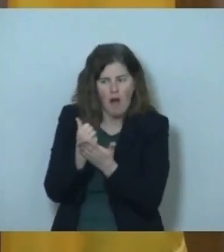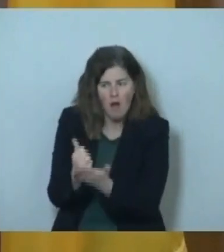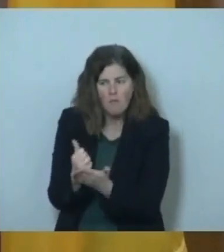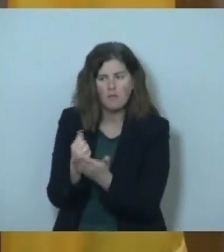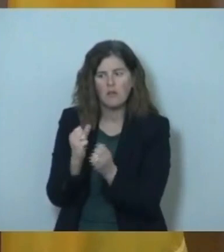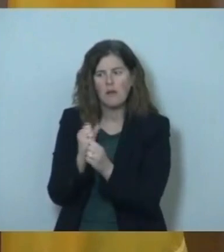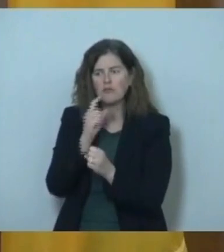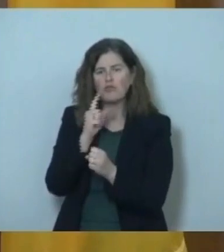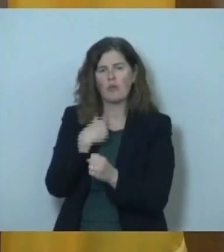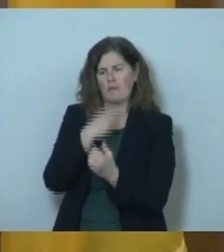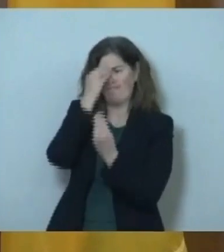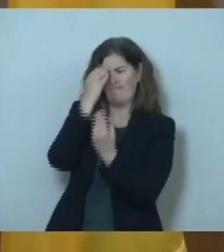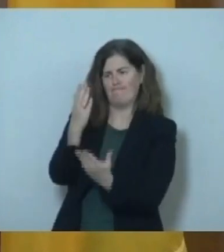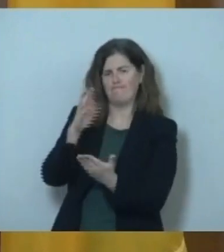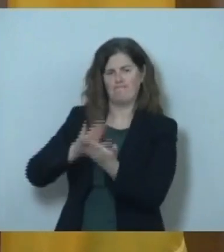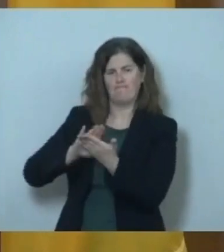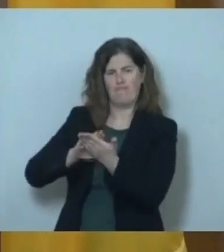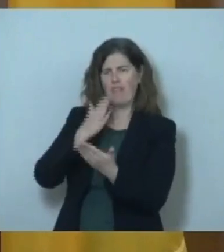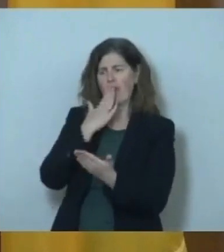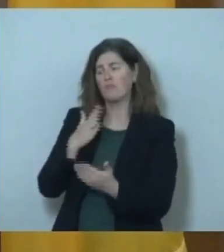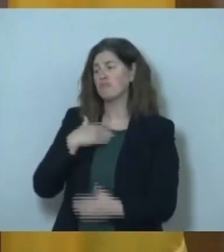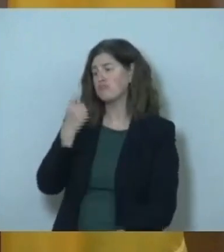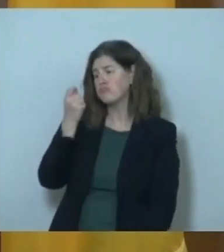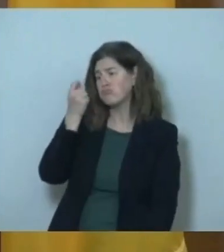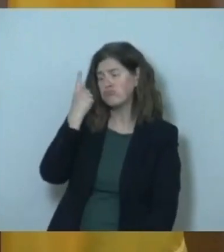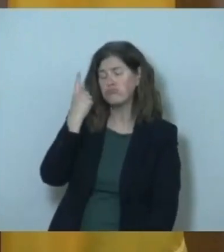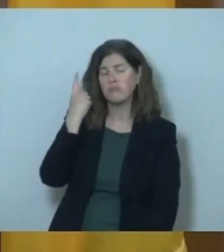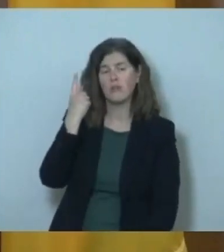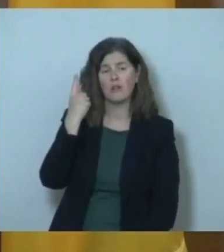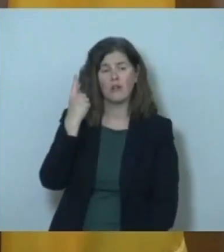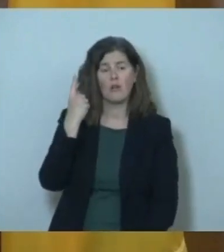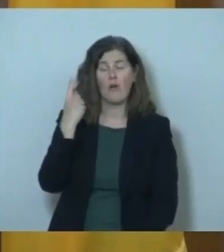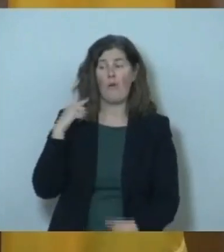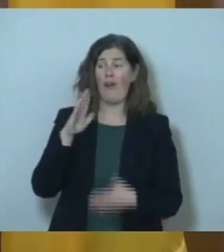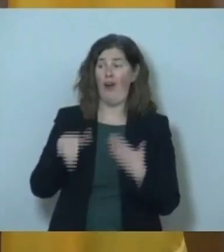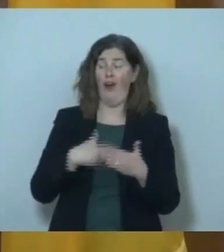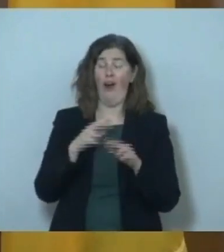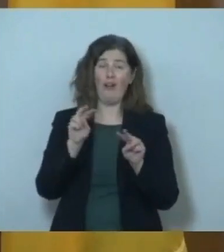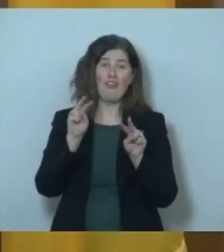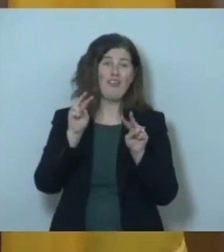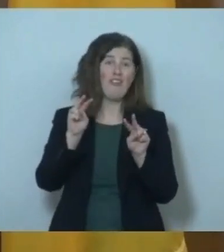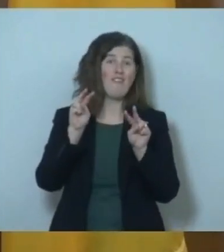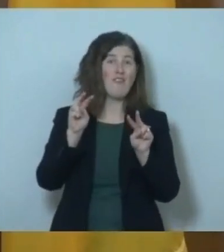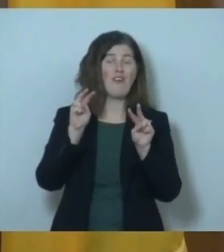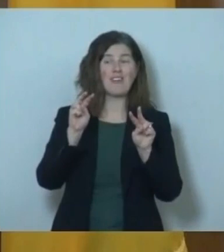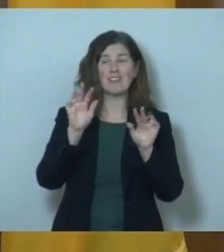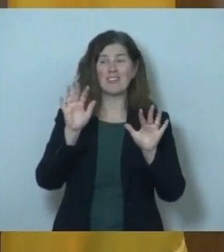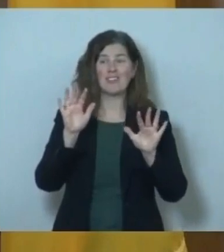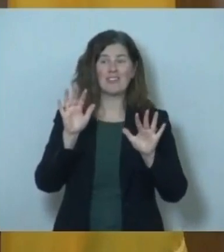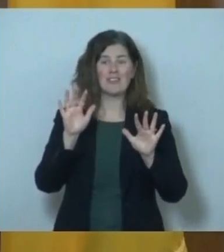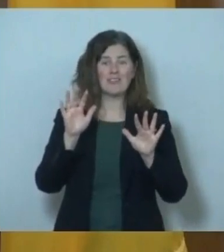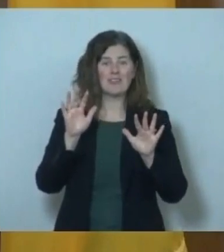they know that I understand, and that we're all looking forward to, you know, keeping our curve flat,